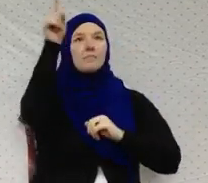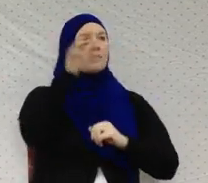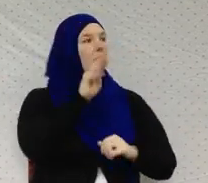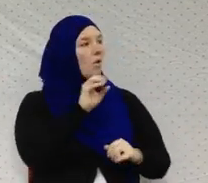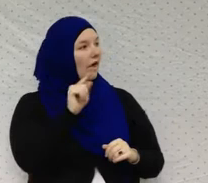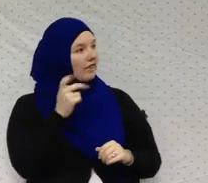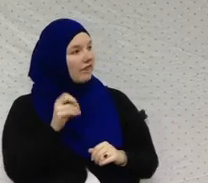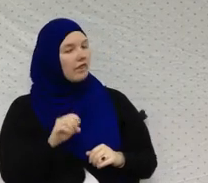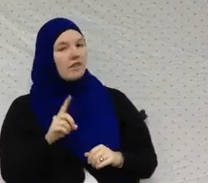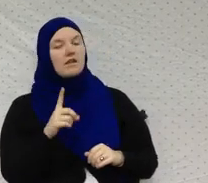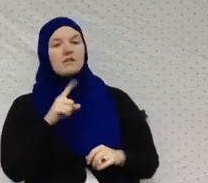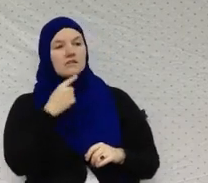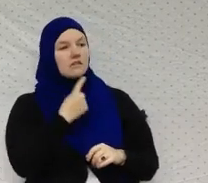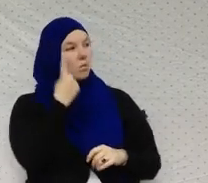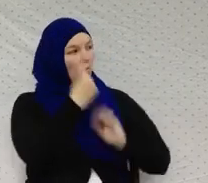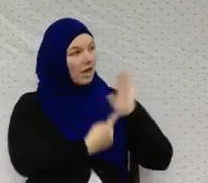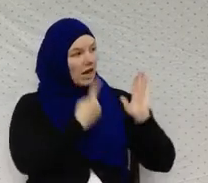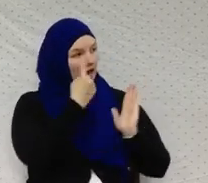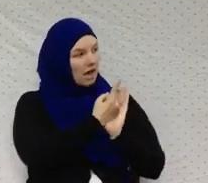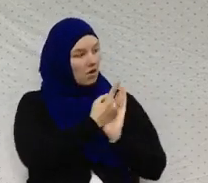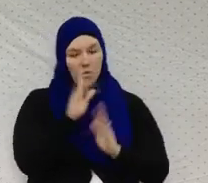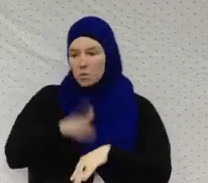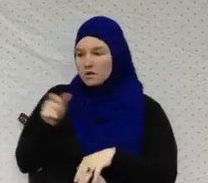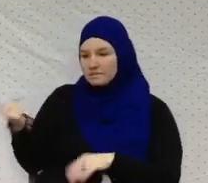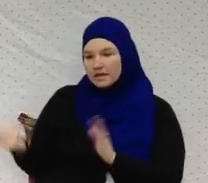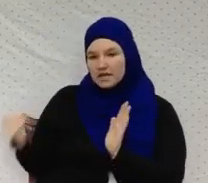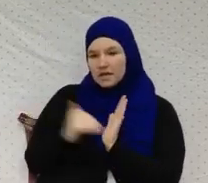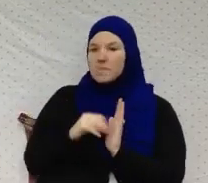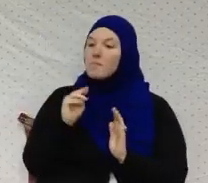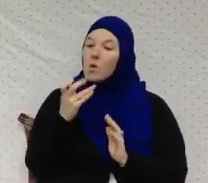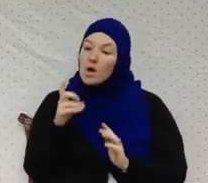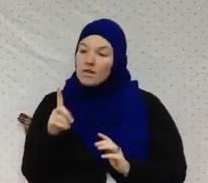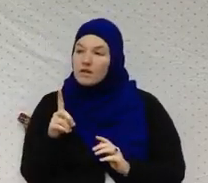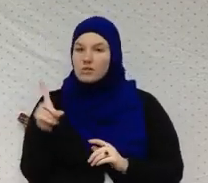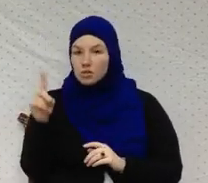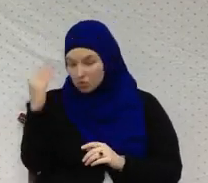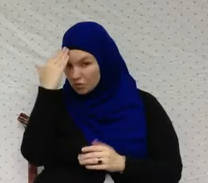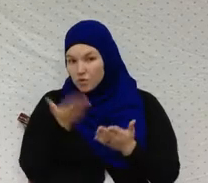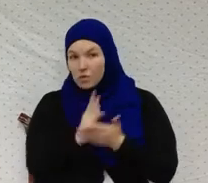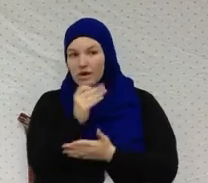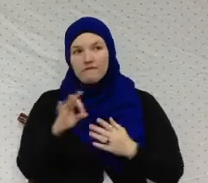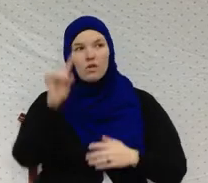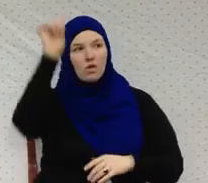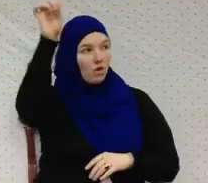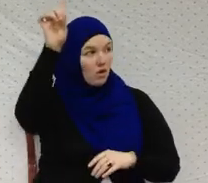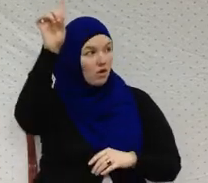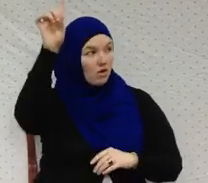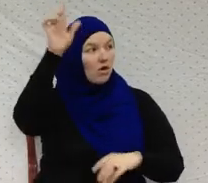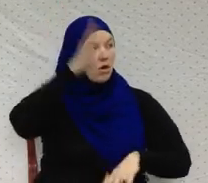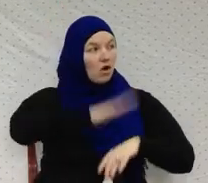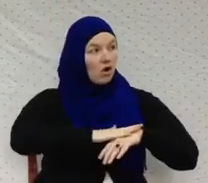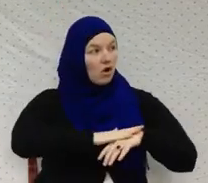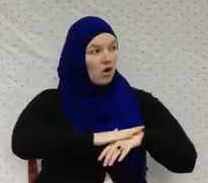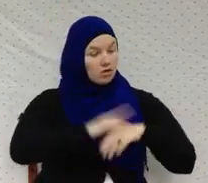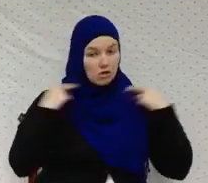So Mu'adh says, 1 hour after, the Prophet called him again. Mu'adh, do you know what the right of